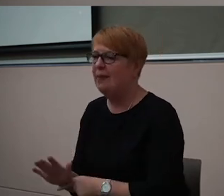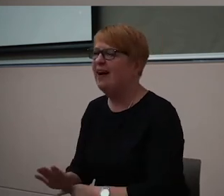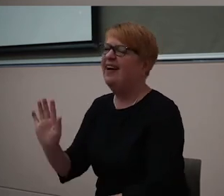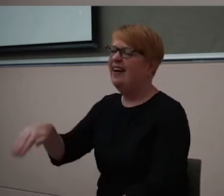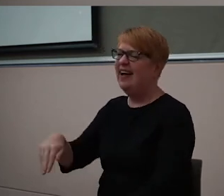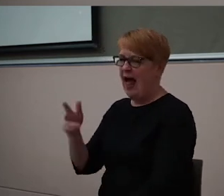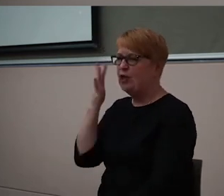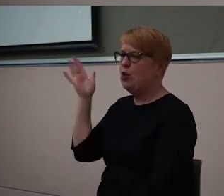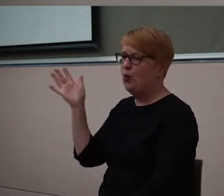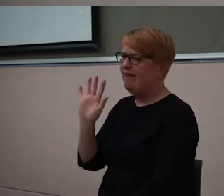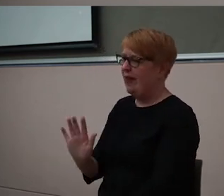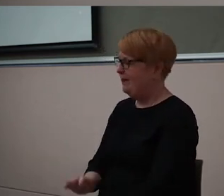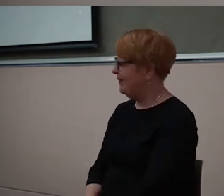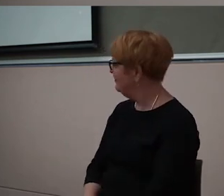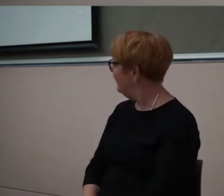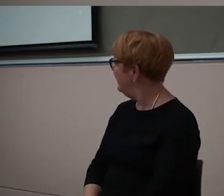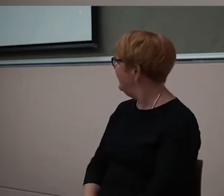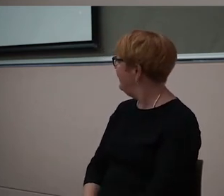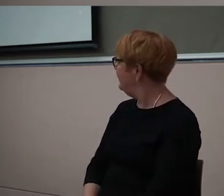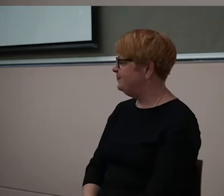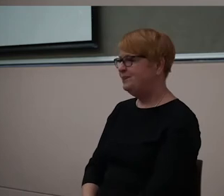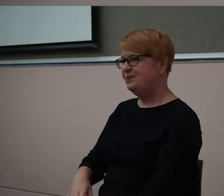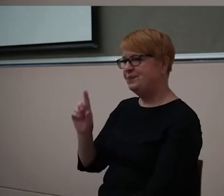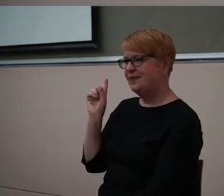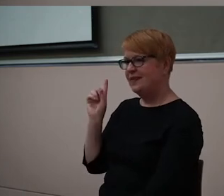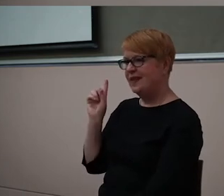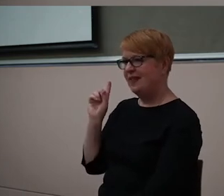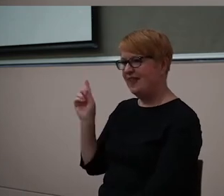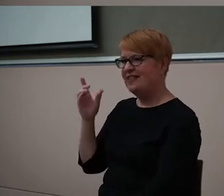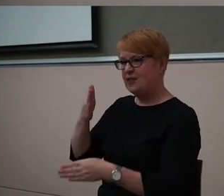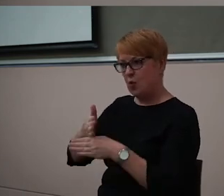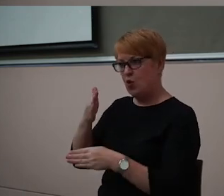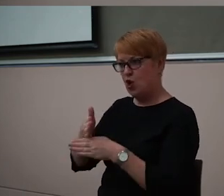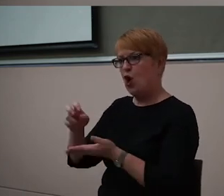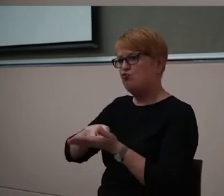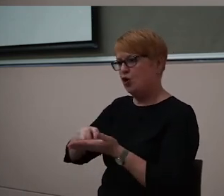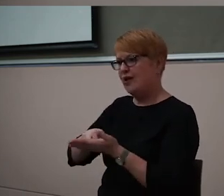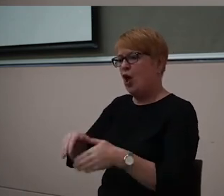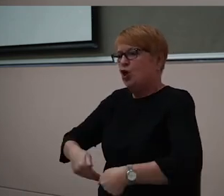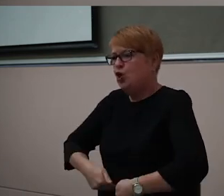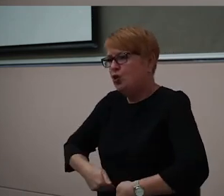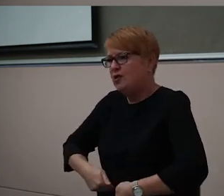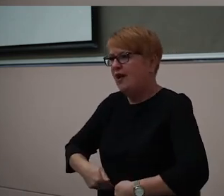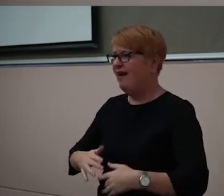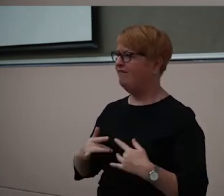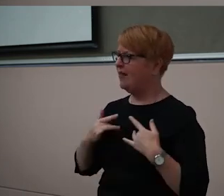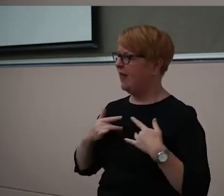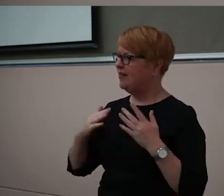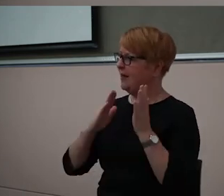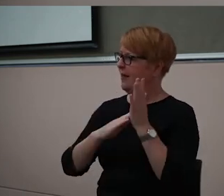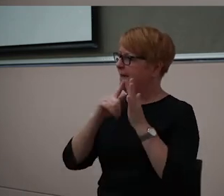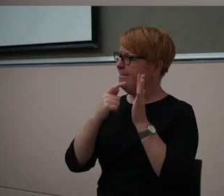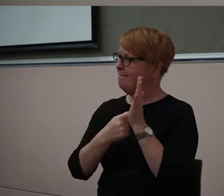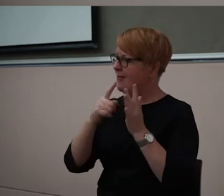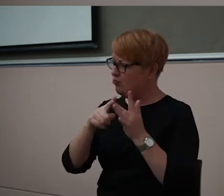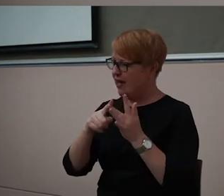some film snippets as well. But this is the work in Rochdale, which is titled Gut Feelings Meri Jaan, is the